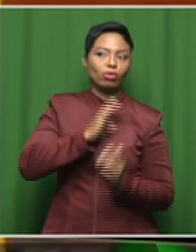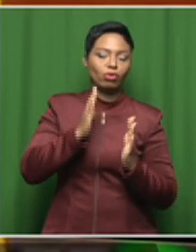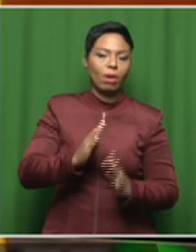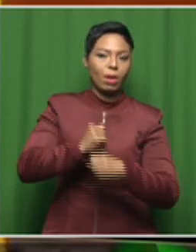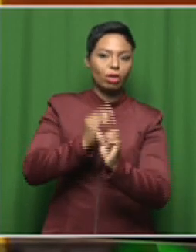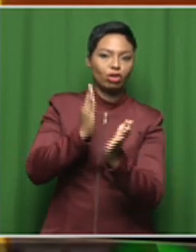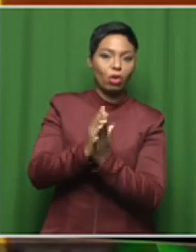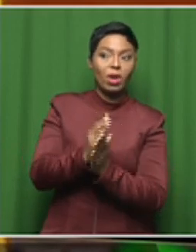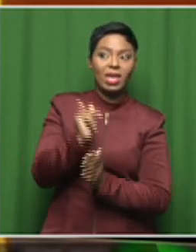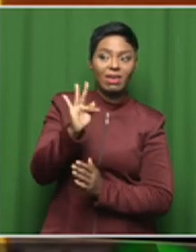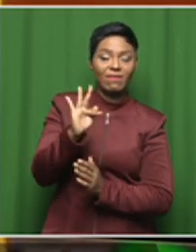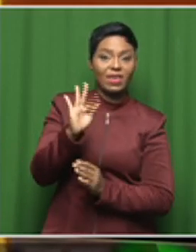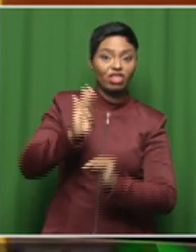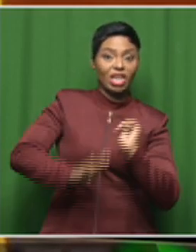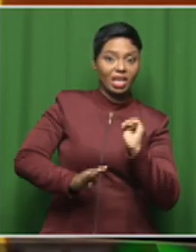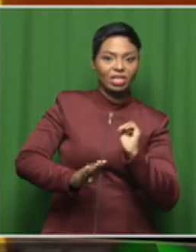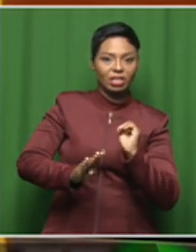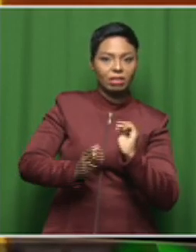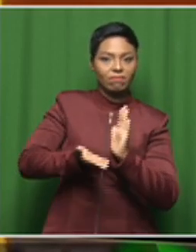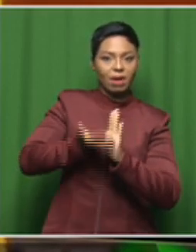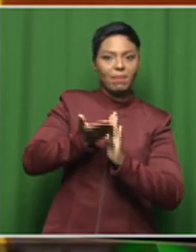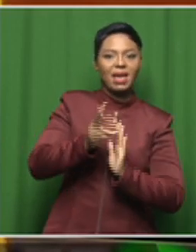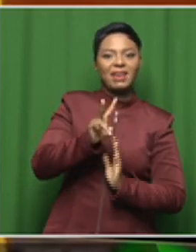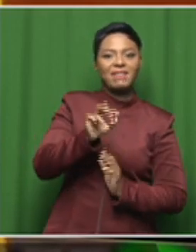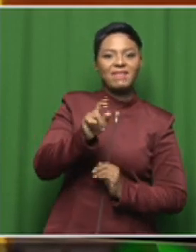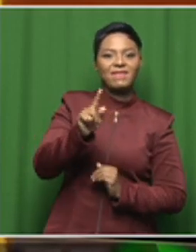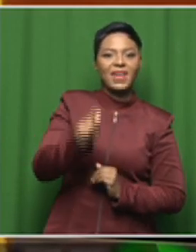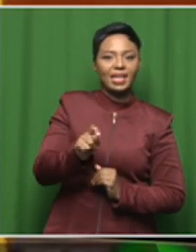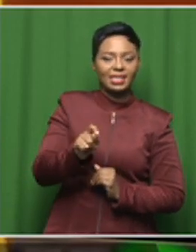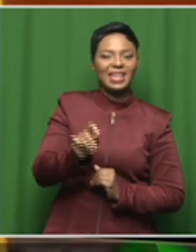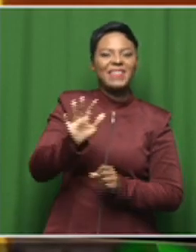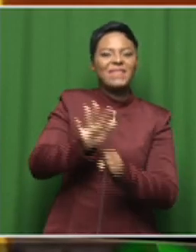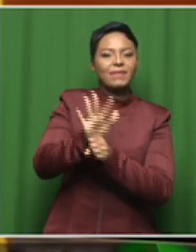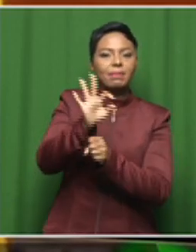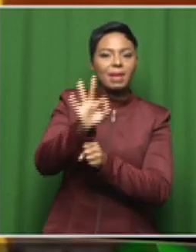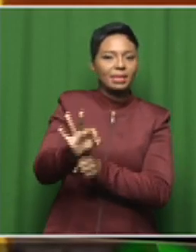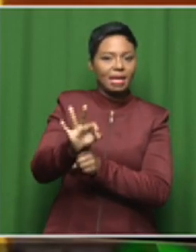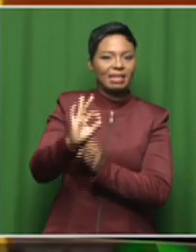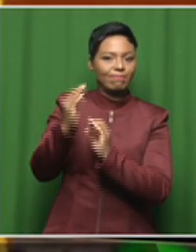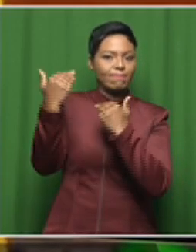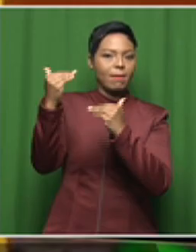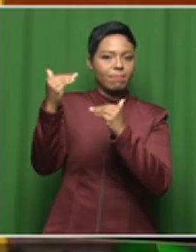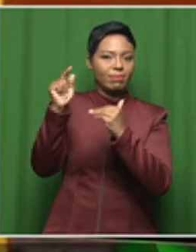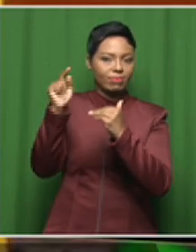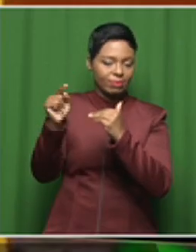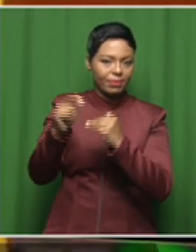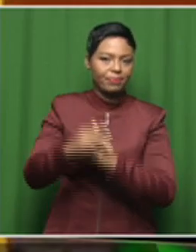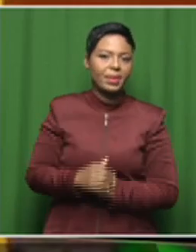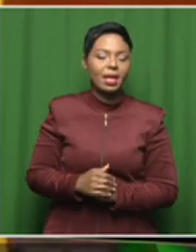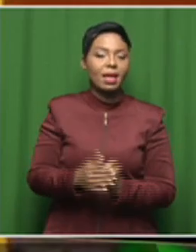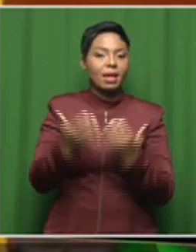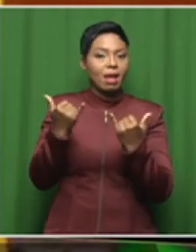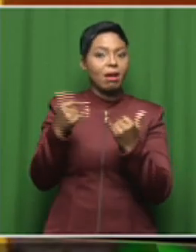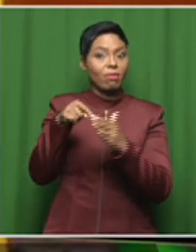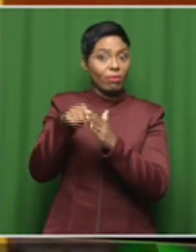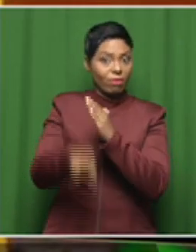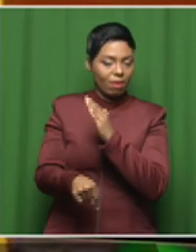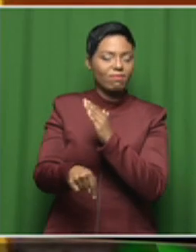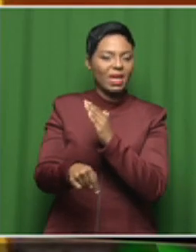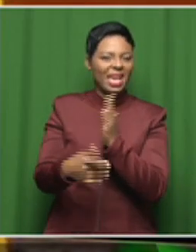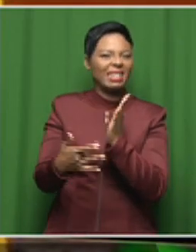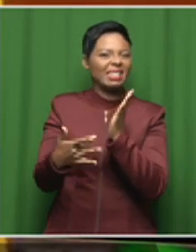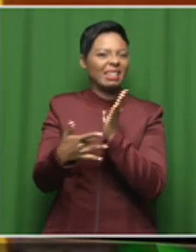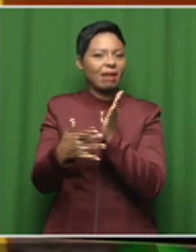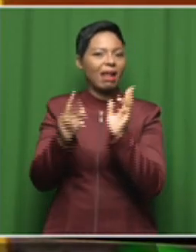VAT rate of 15% in accordance with the VAT reversal compliance. Now, to talk to us more about some of these technical